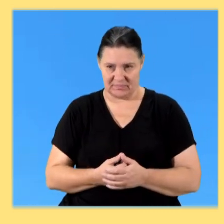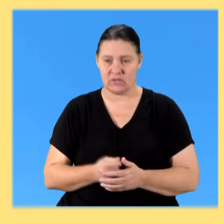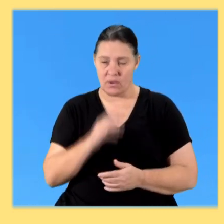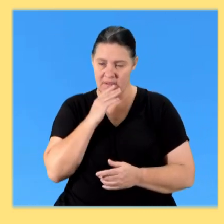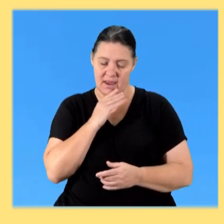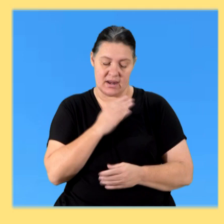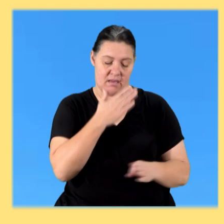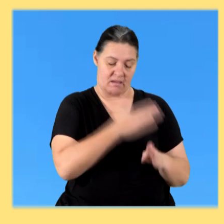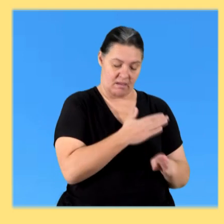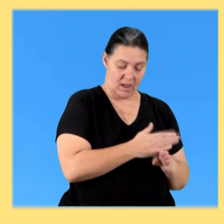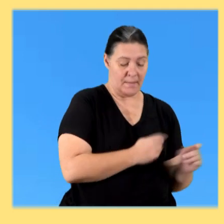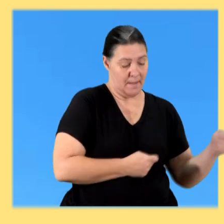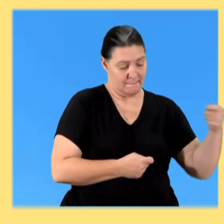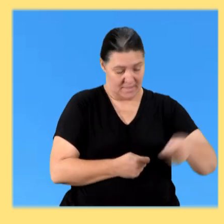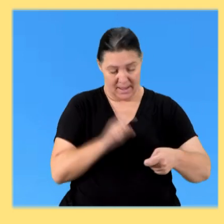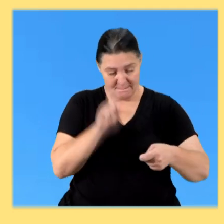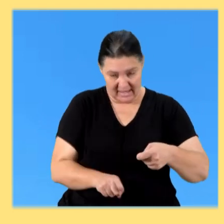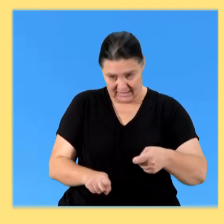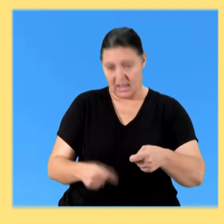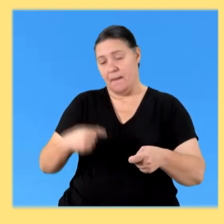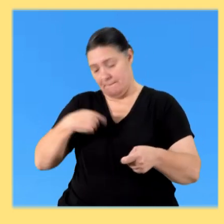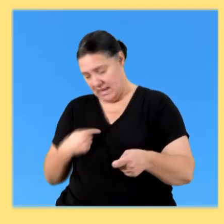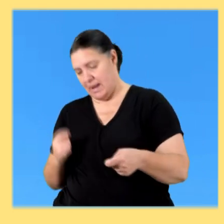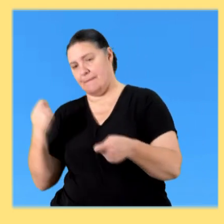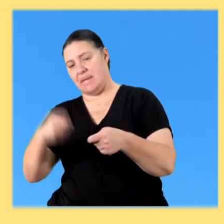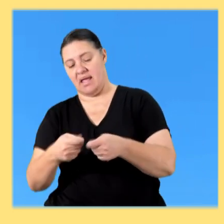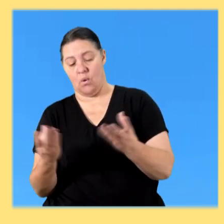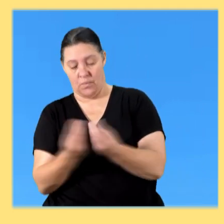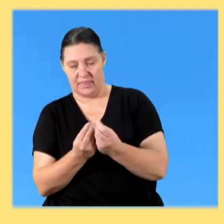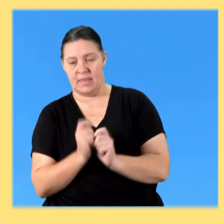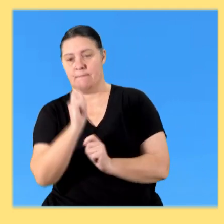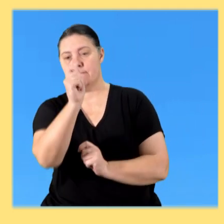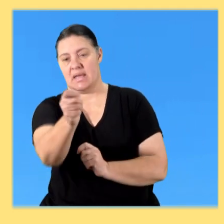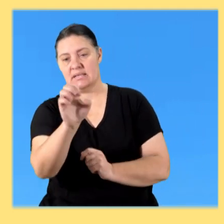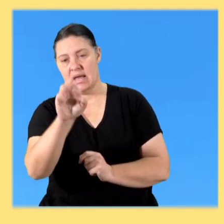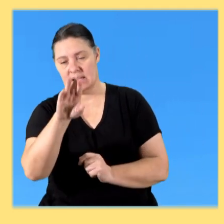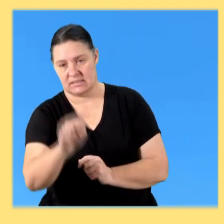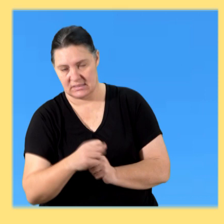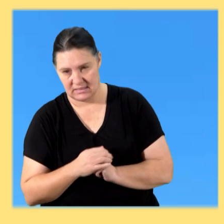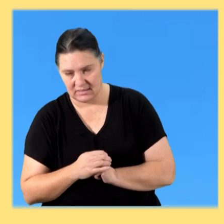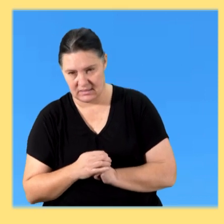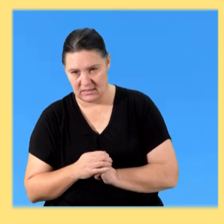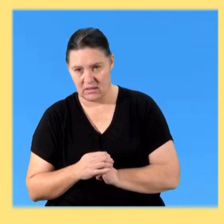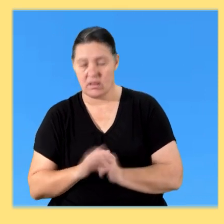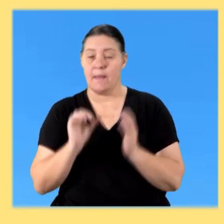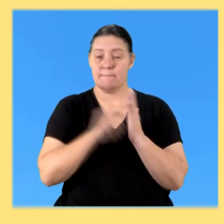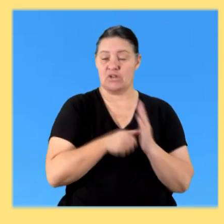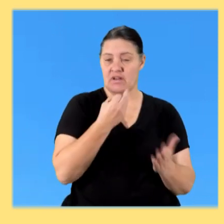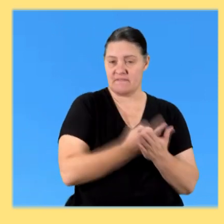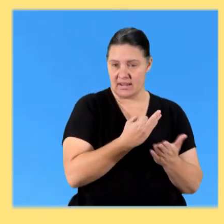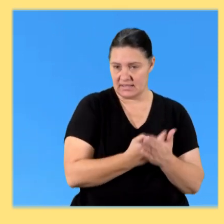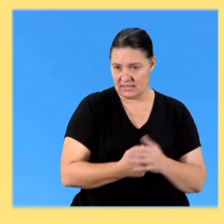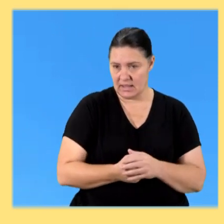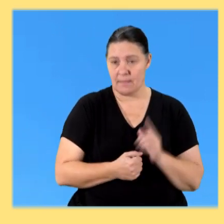So this is the employer's compulsory contribution, which is also paid over to SARS. Then there's pension